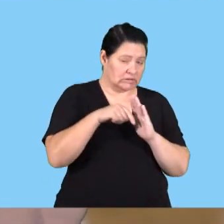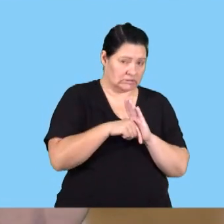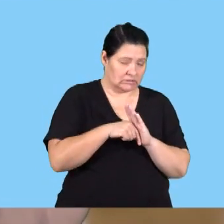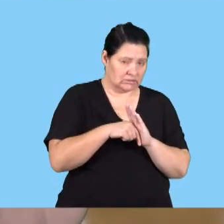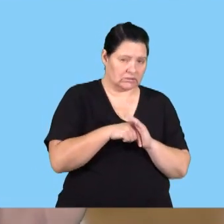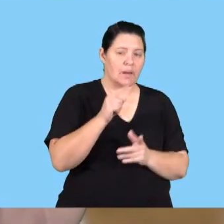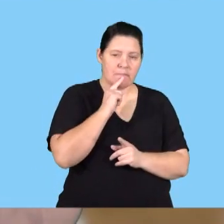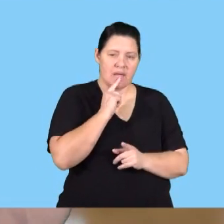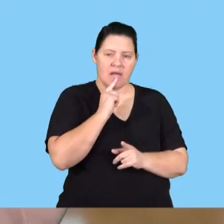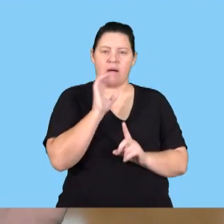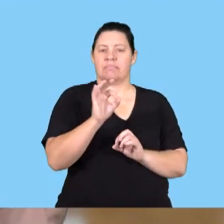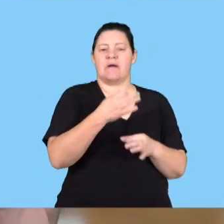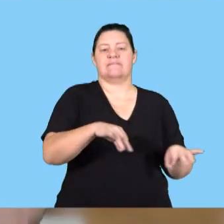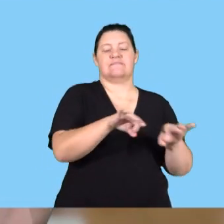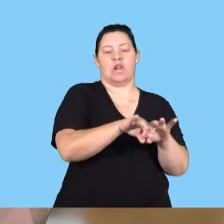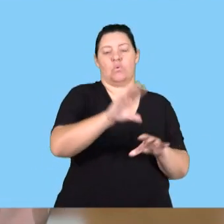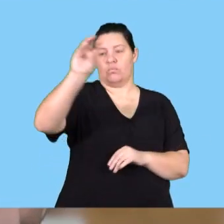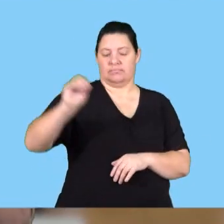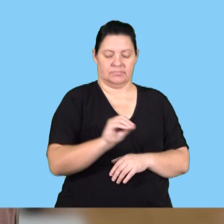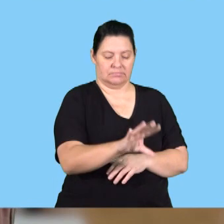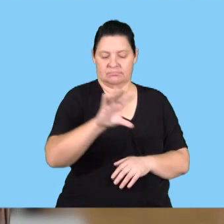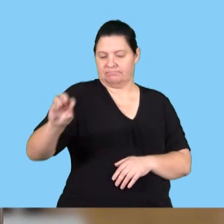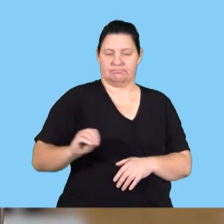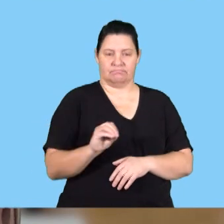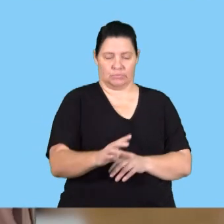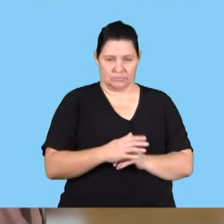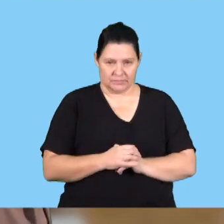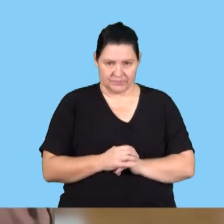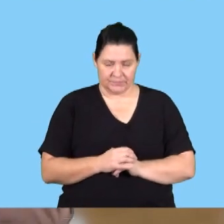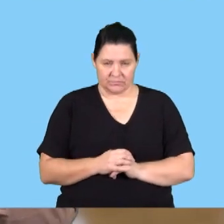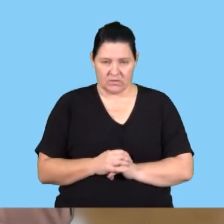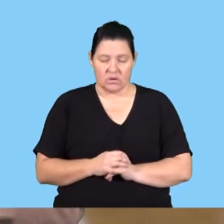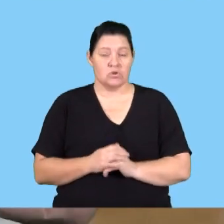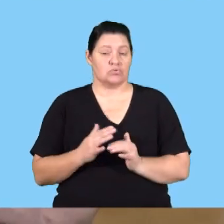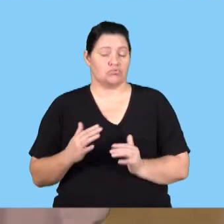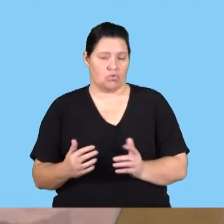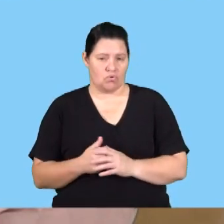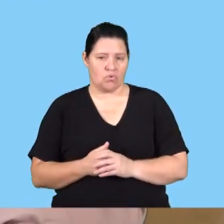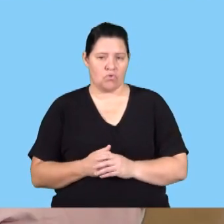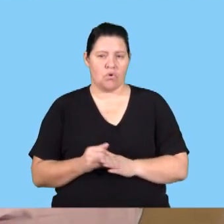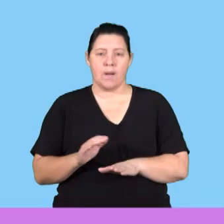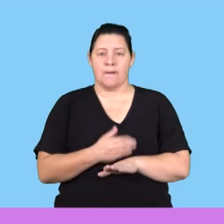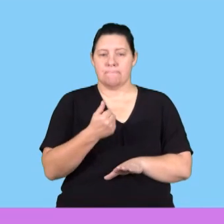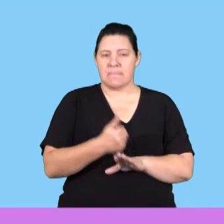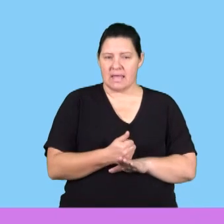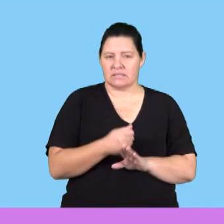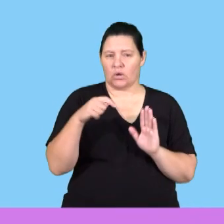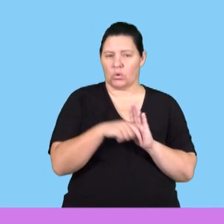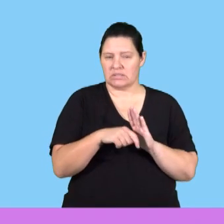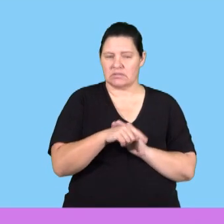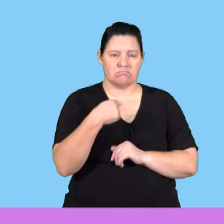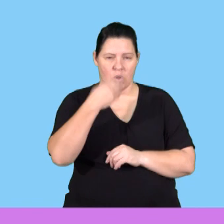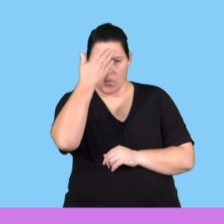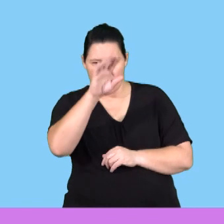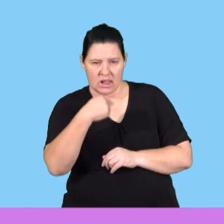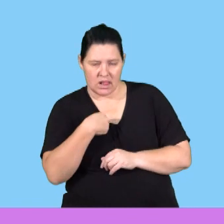my context the applicable values and I'll plug it where it needs to be plugged in. Right, so based on the